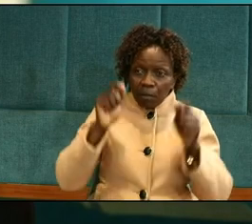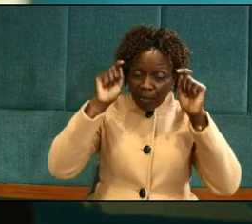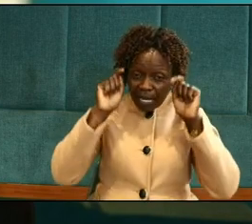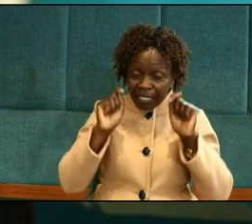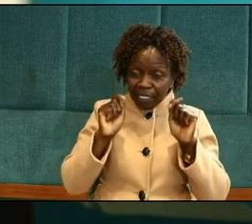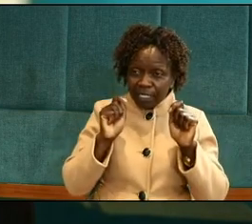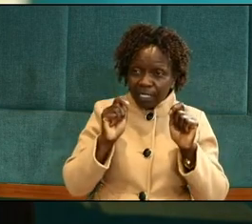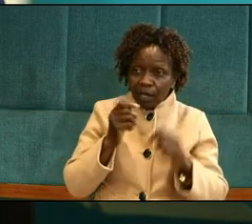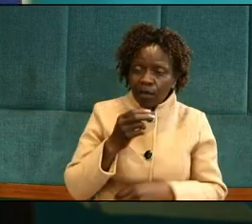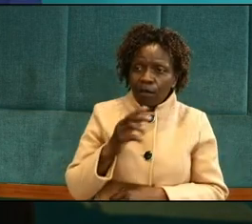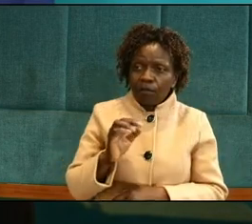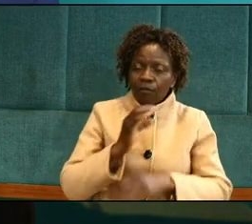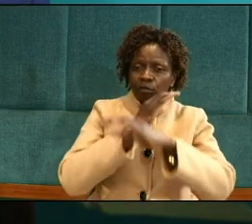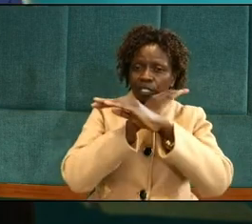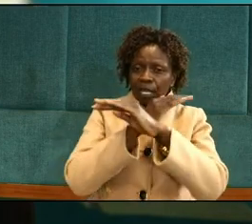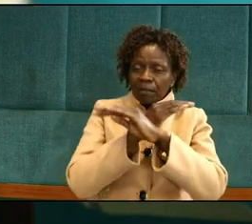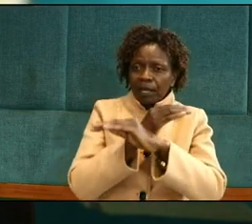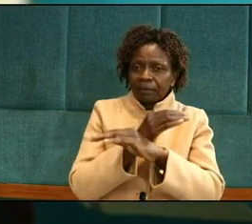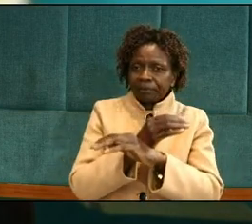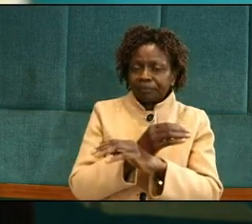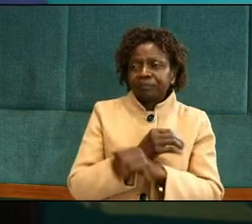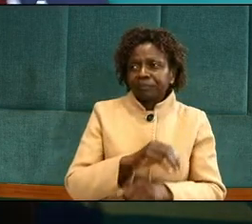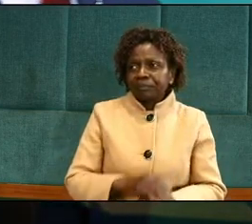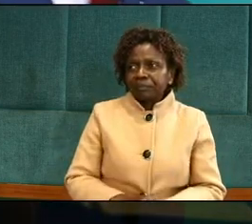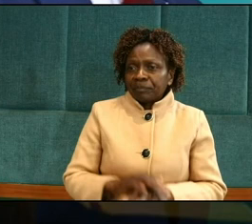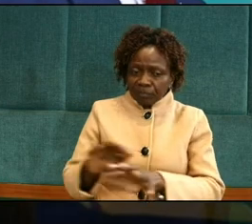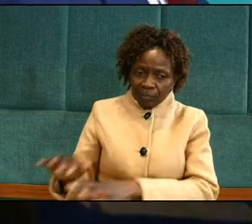context of Zambia. However,